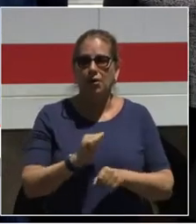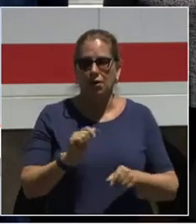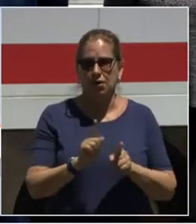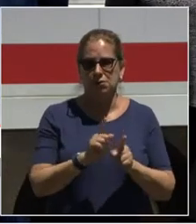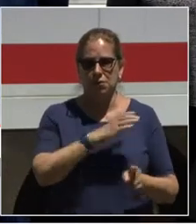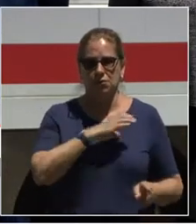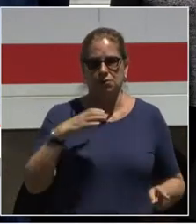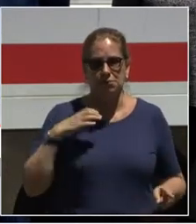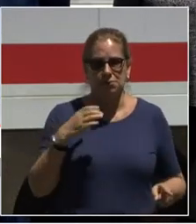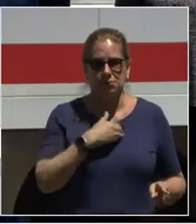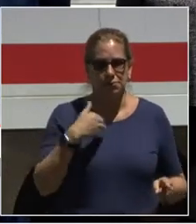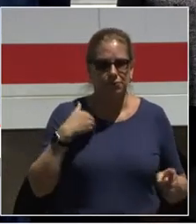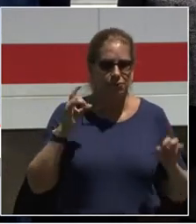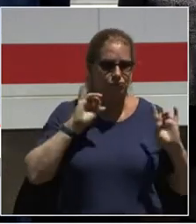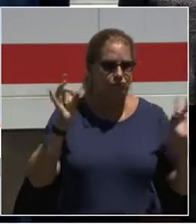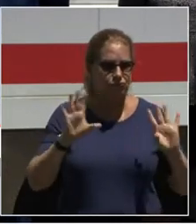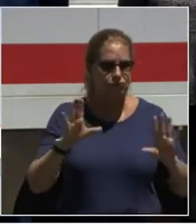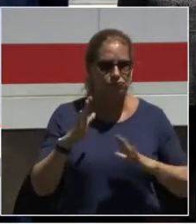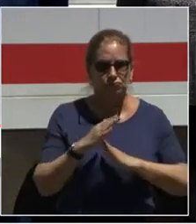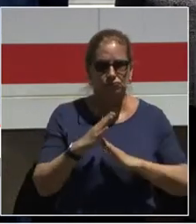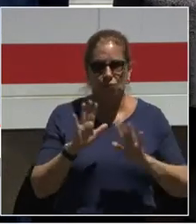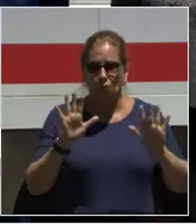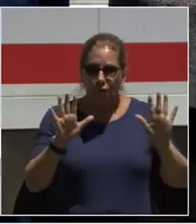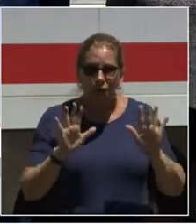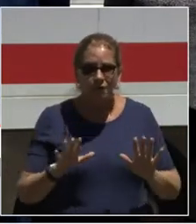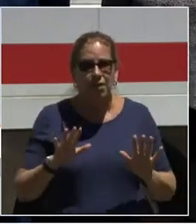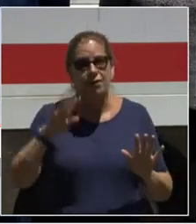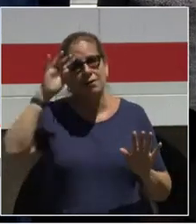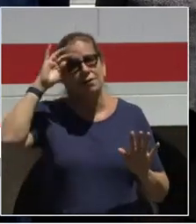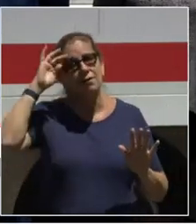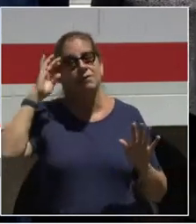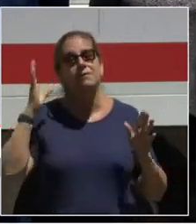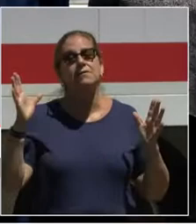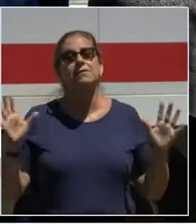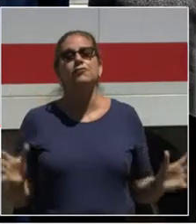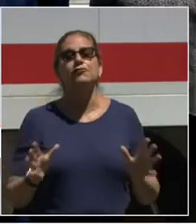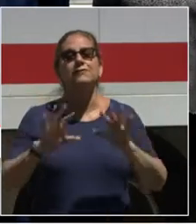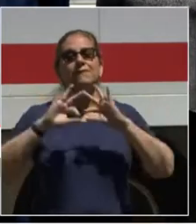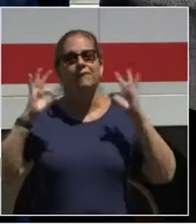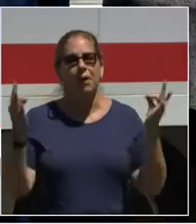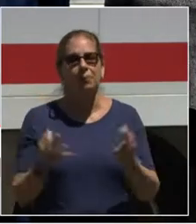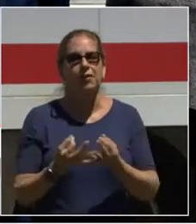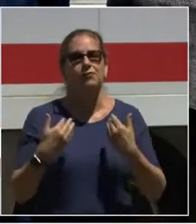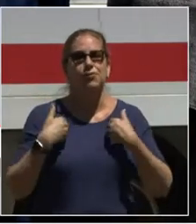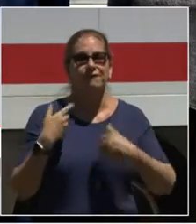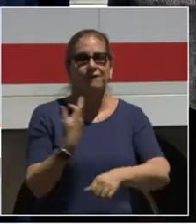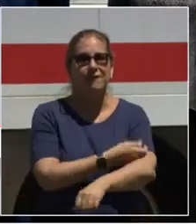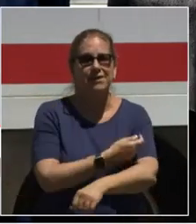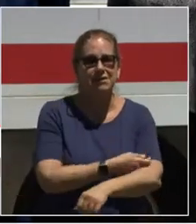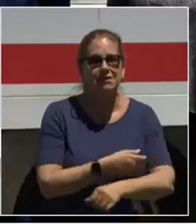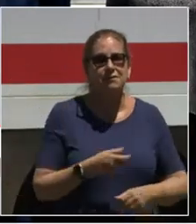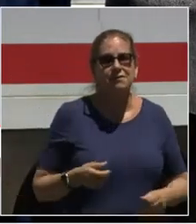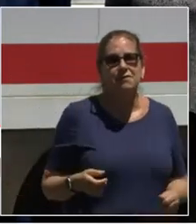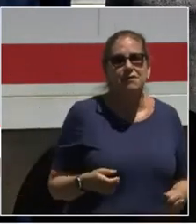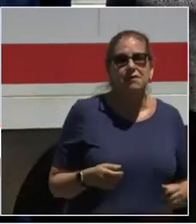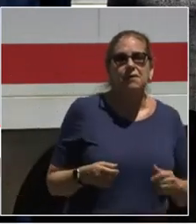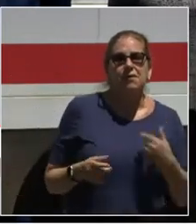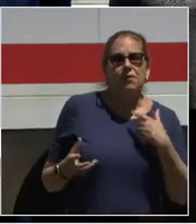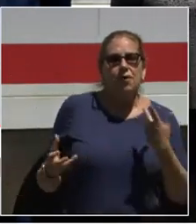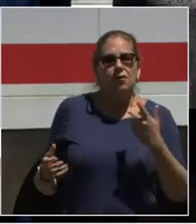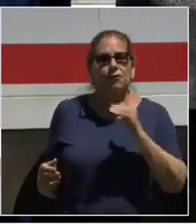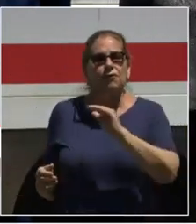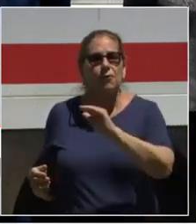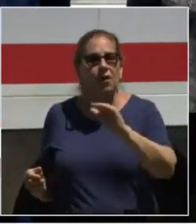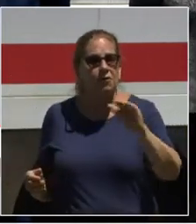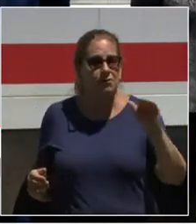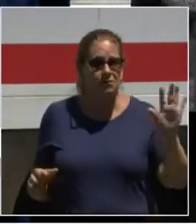how we are connecting our families to vaccination, and she wants to remind us as well that it is a requirement. And